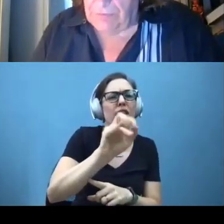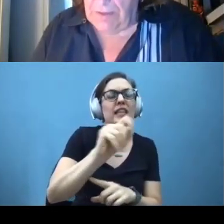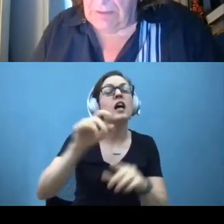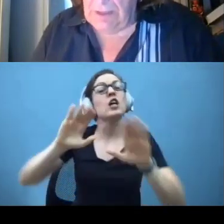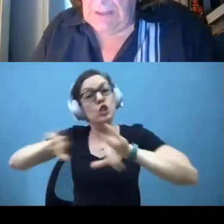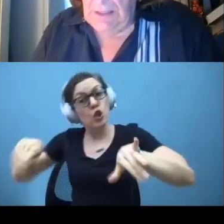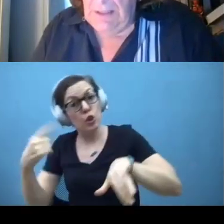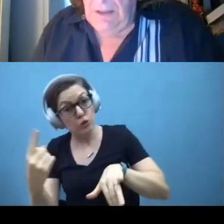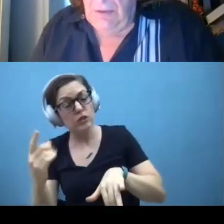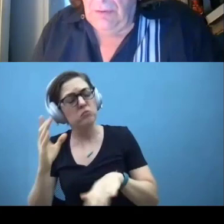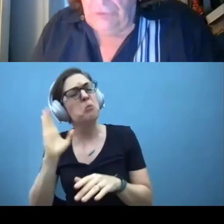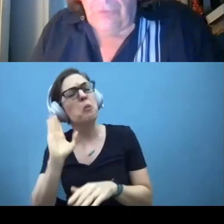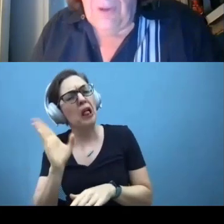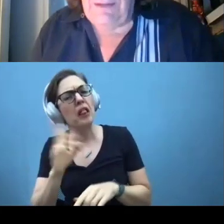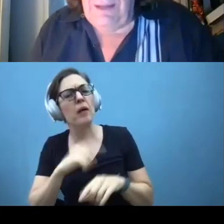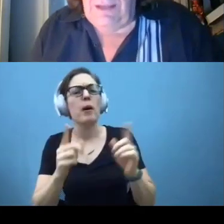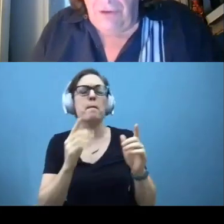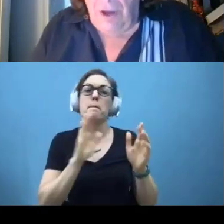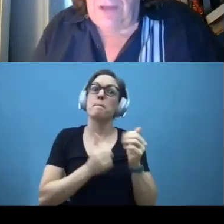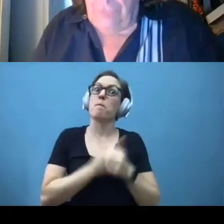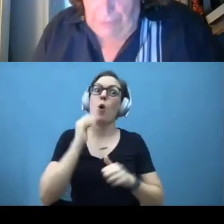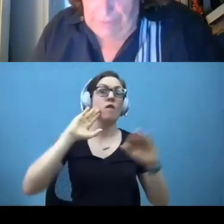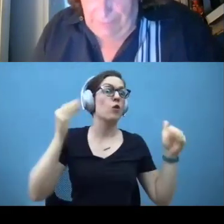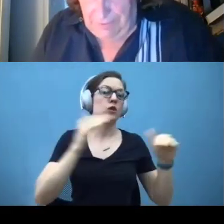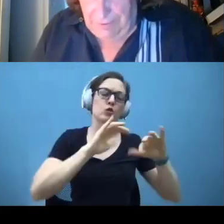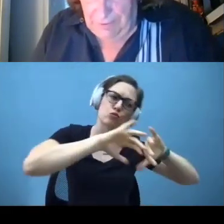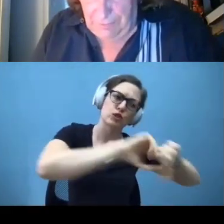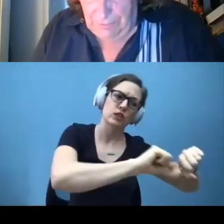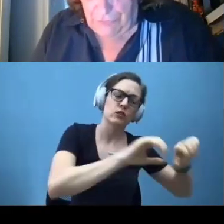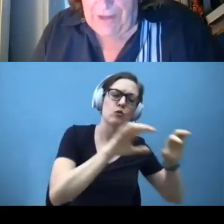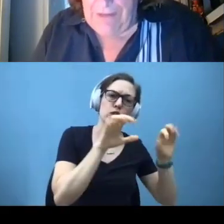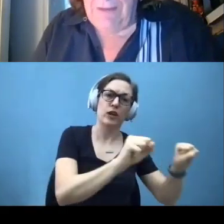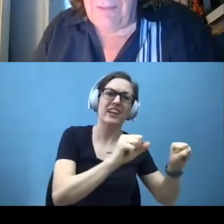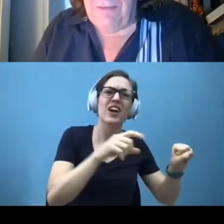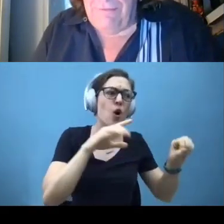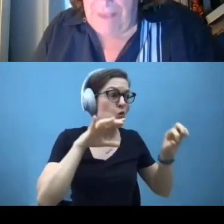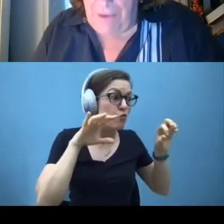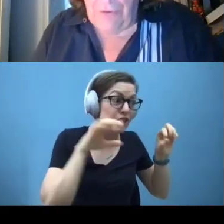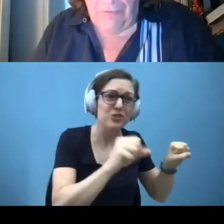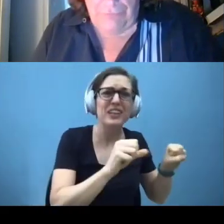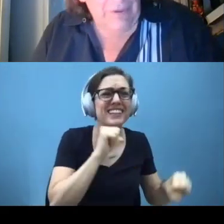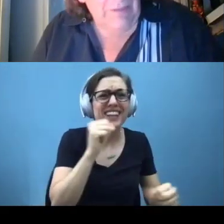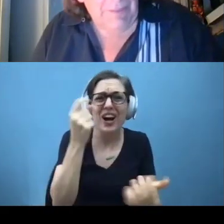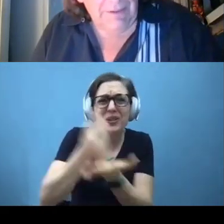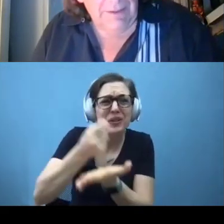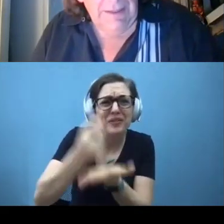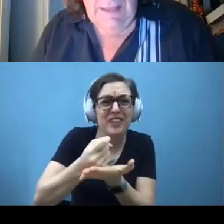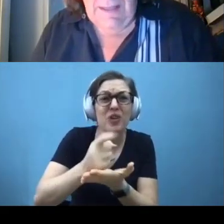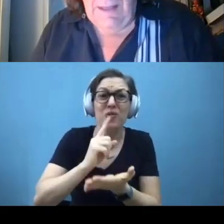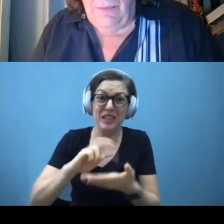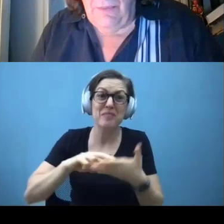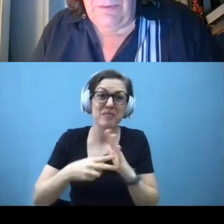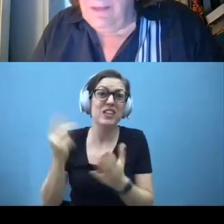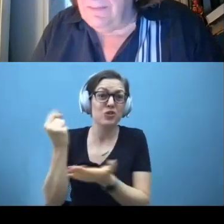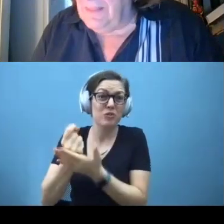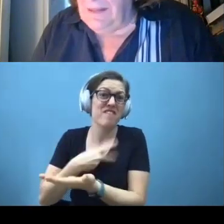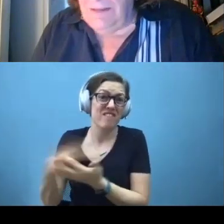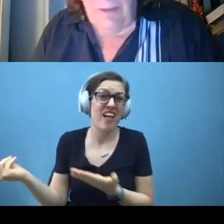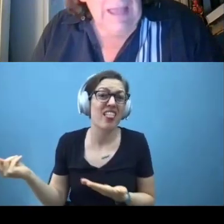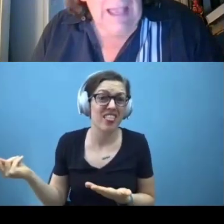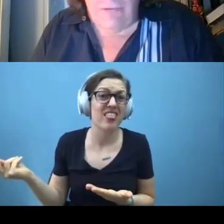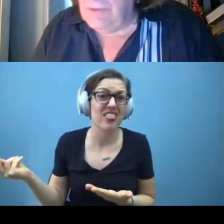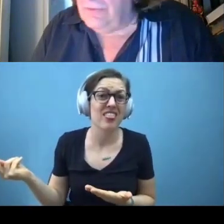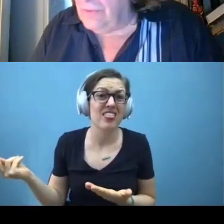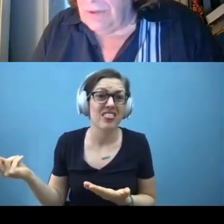use of restraints. Restraint is not treatment. Restraint is the failure of treatment. In other words, it